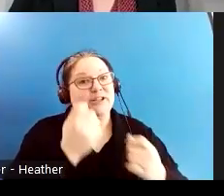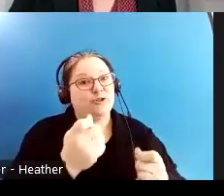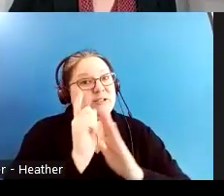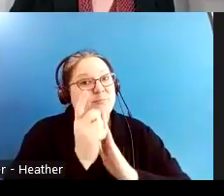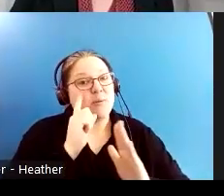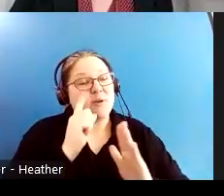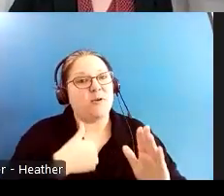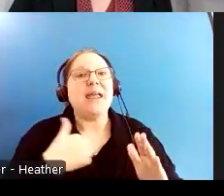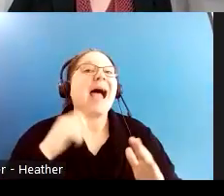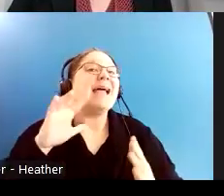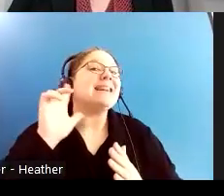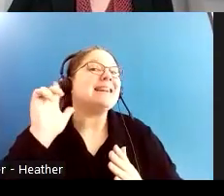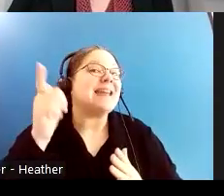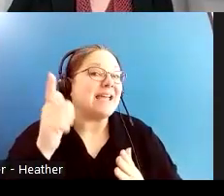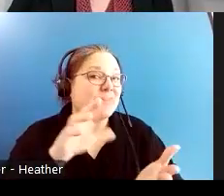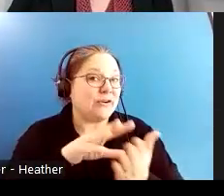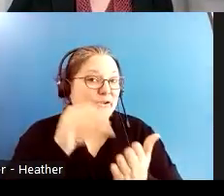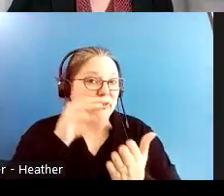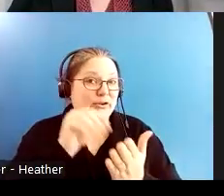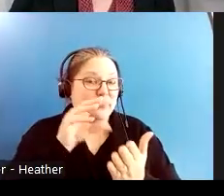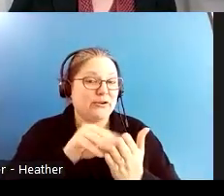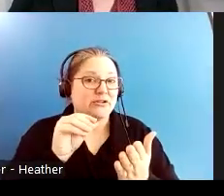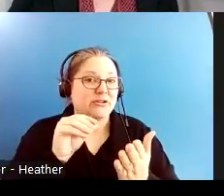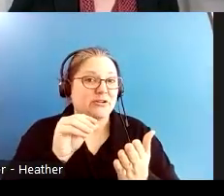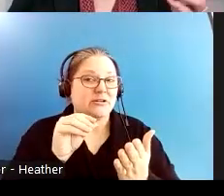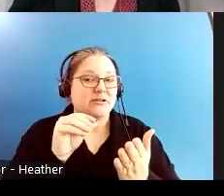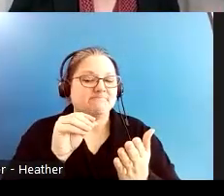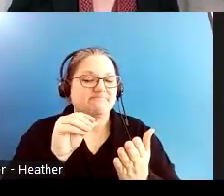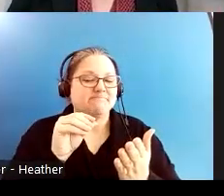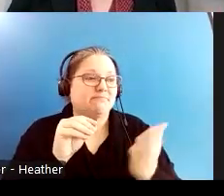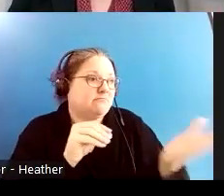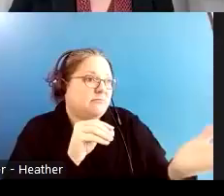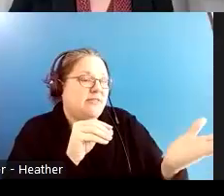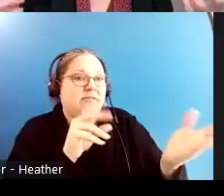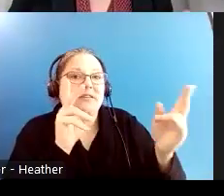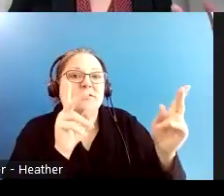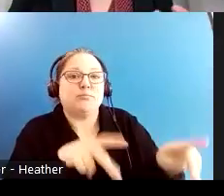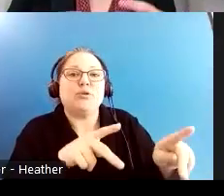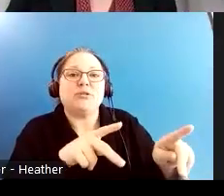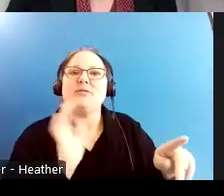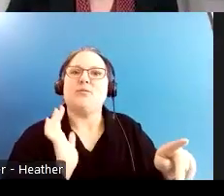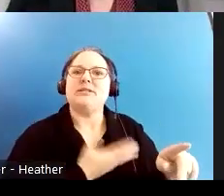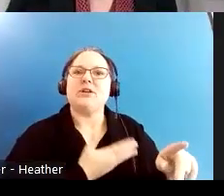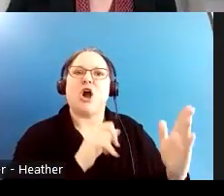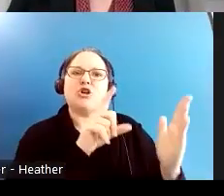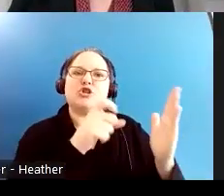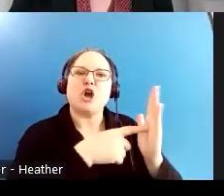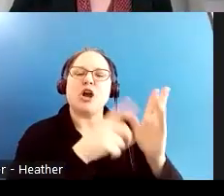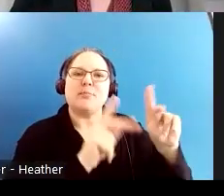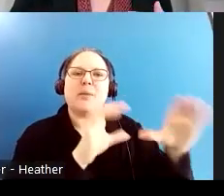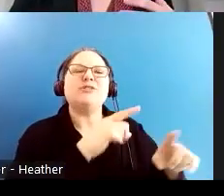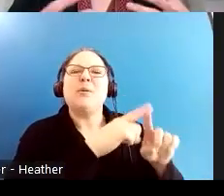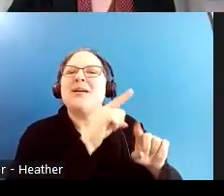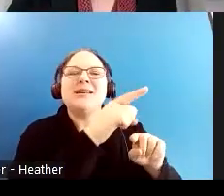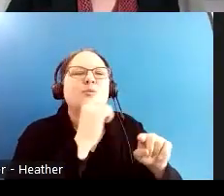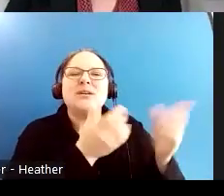learn because this was just someone that was clearly our target population of someone that was not being served well by the system, who